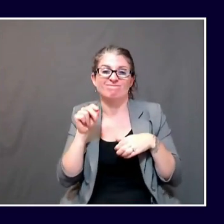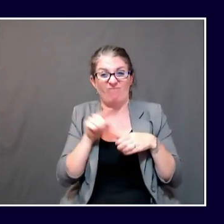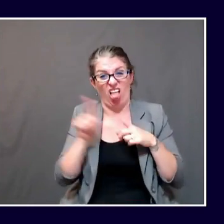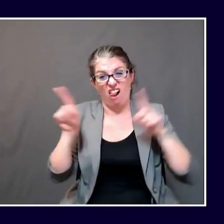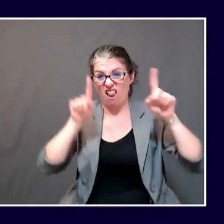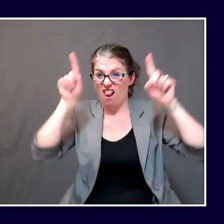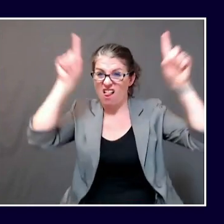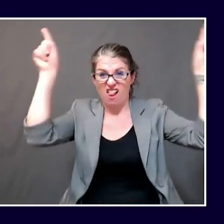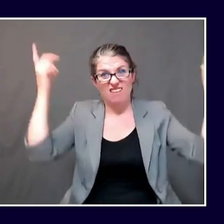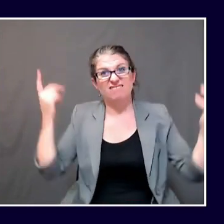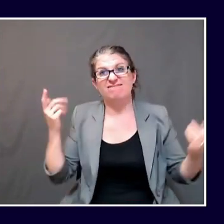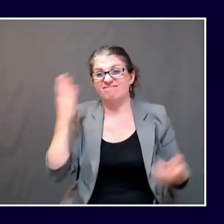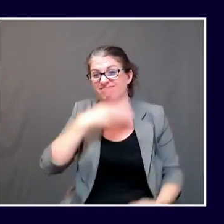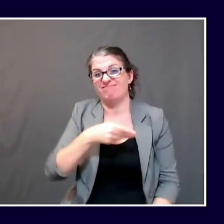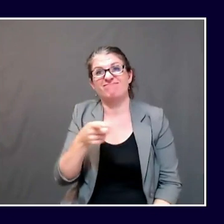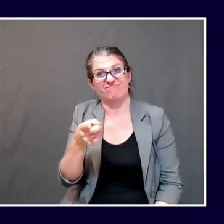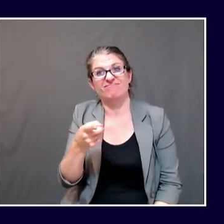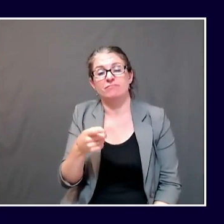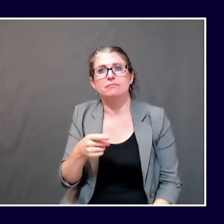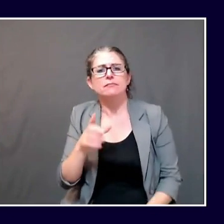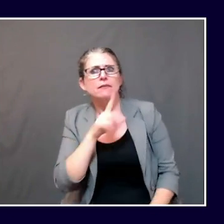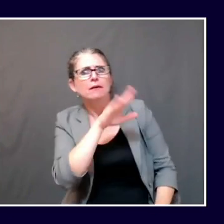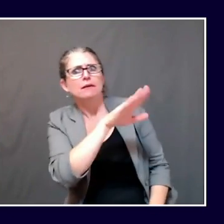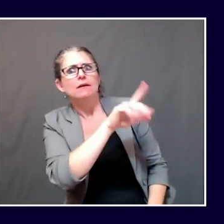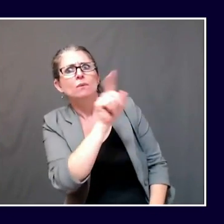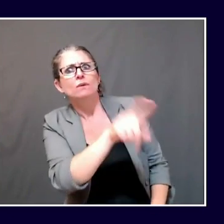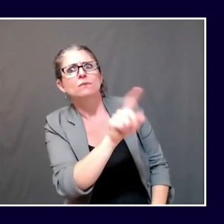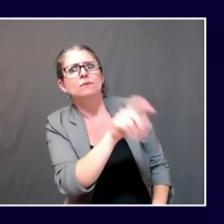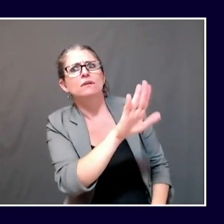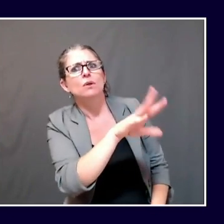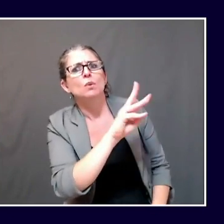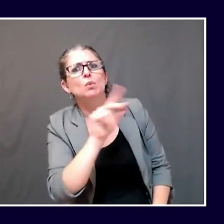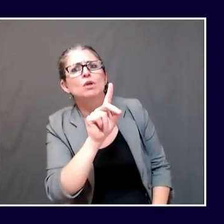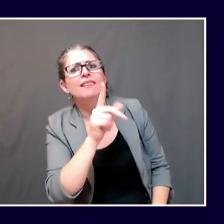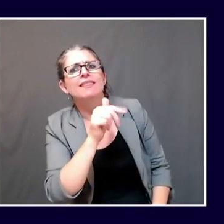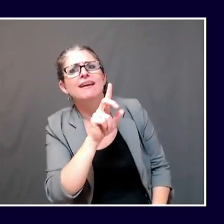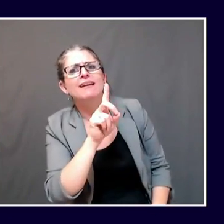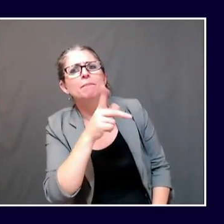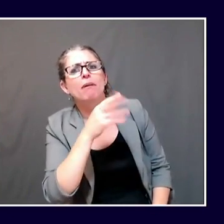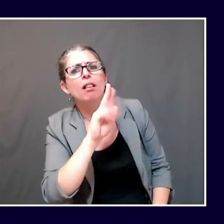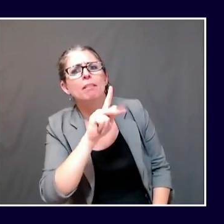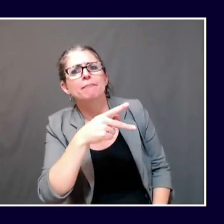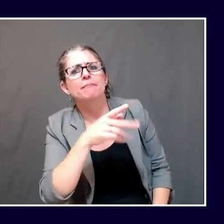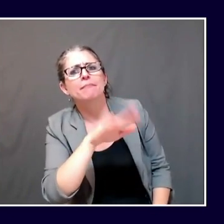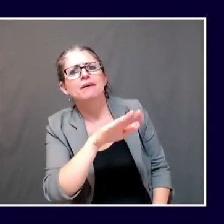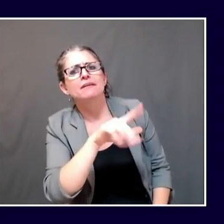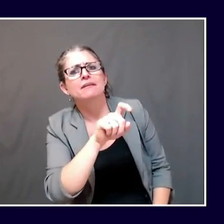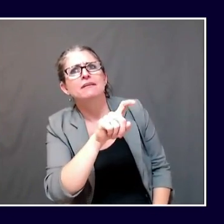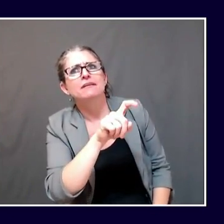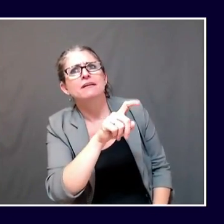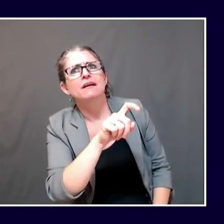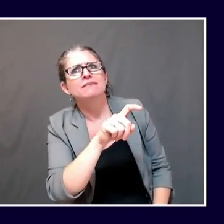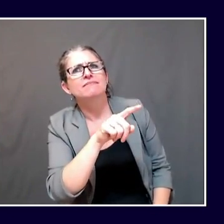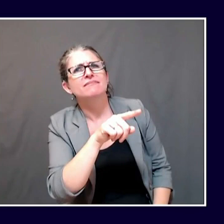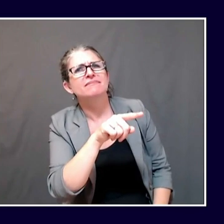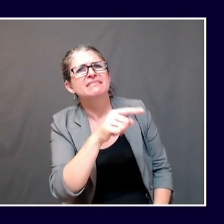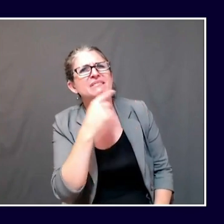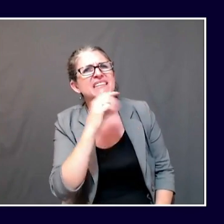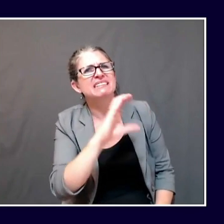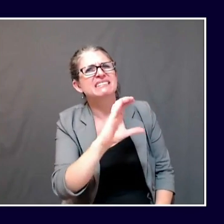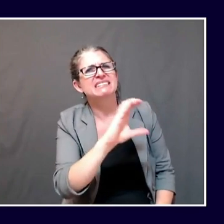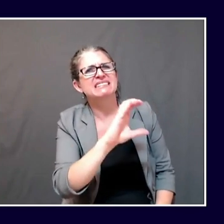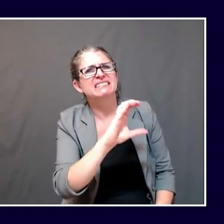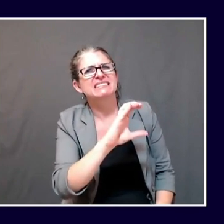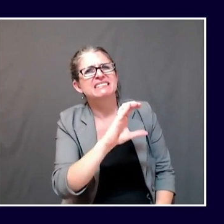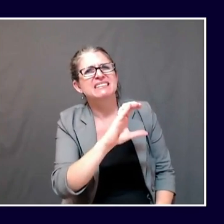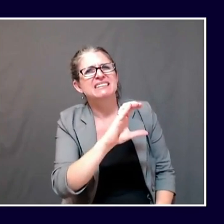an outbreak at this point. That's right. And that's really more of a term of art, Patty, to be completely candid with you. It has to do with